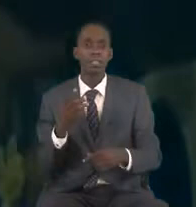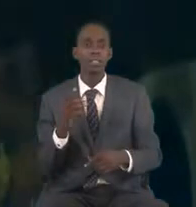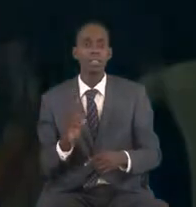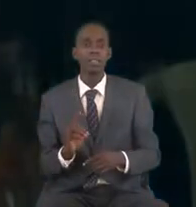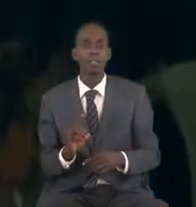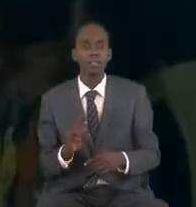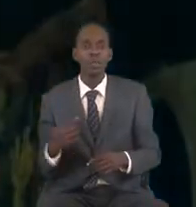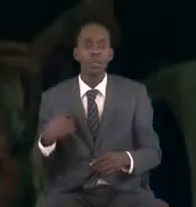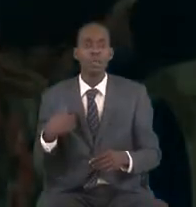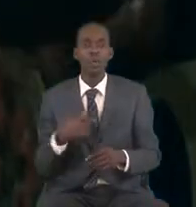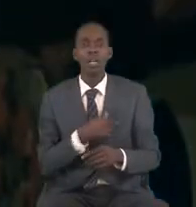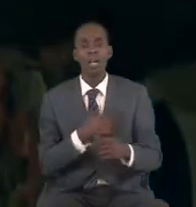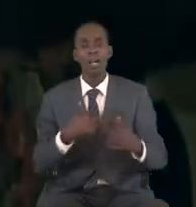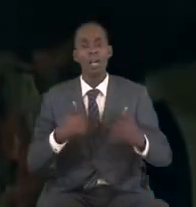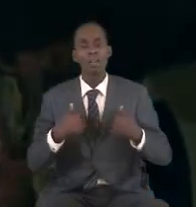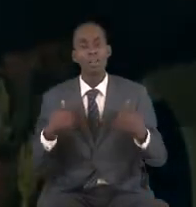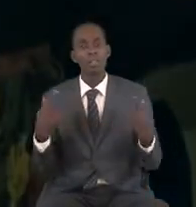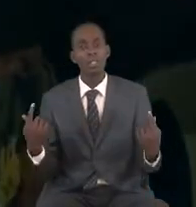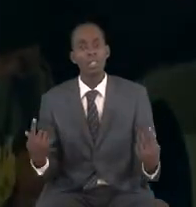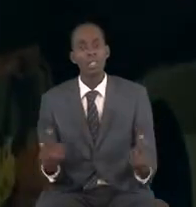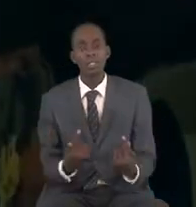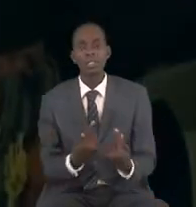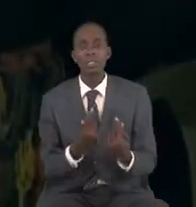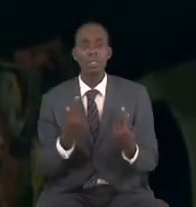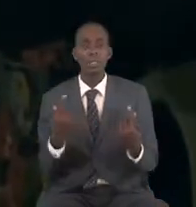sinned, we have